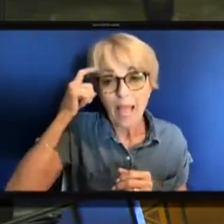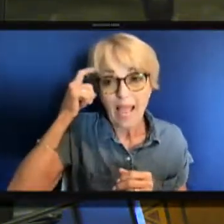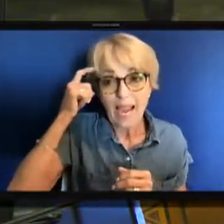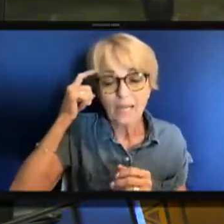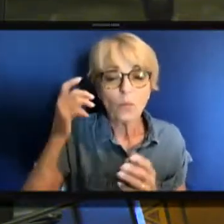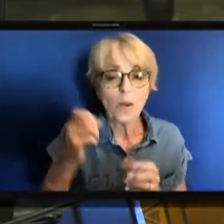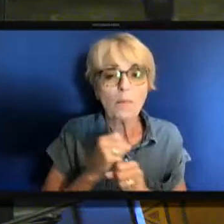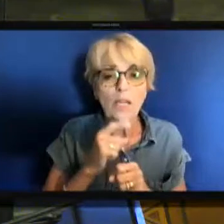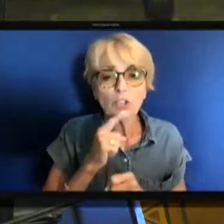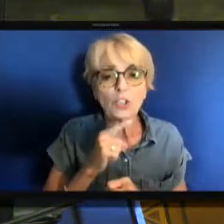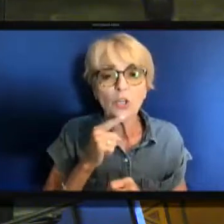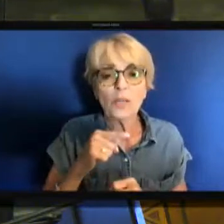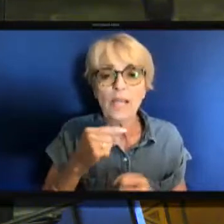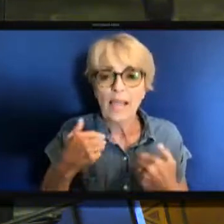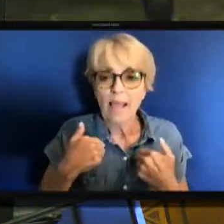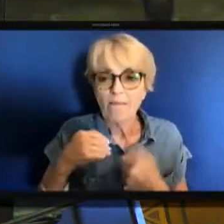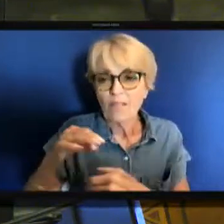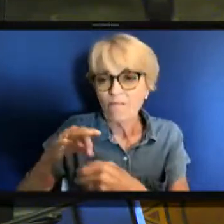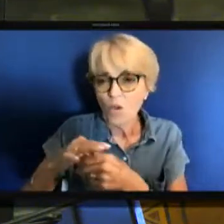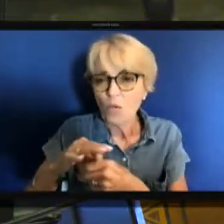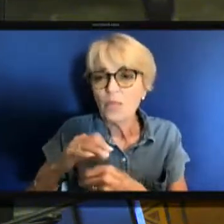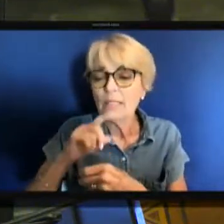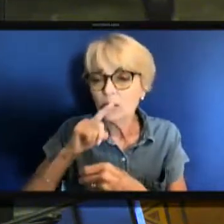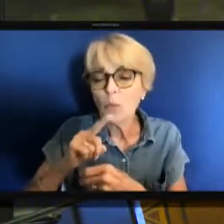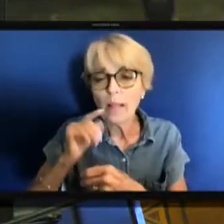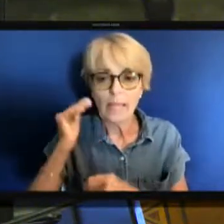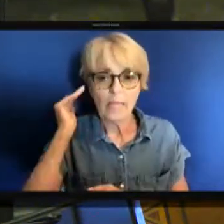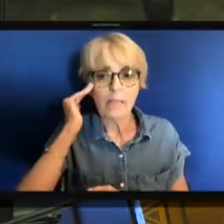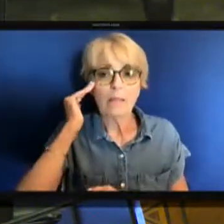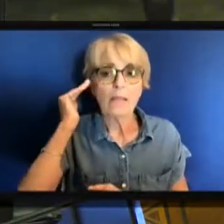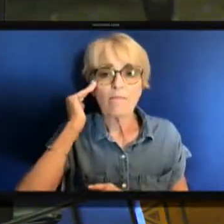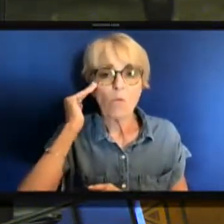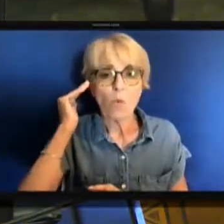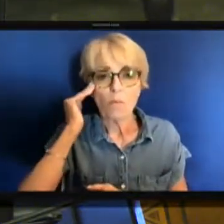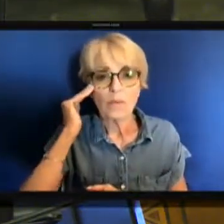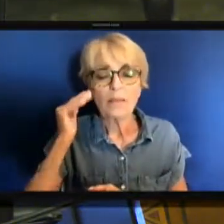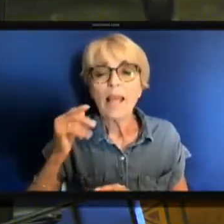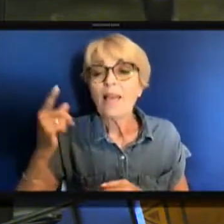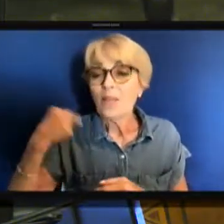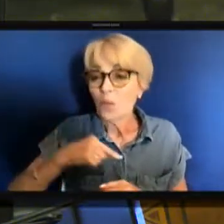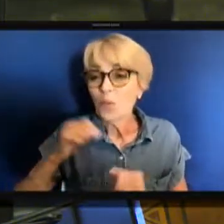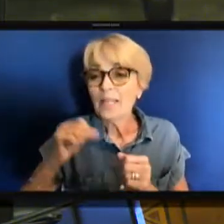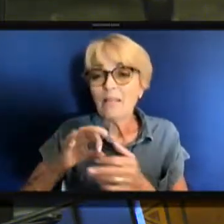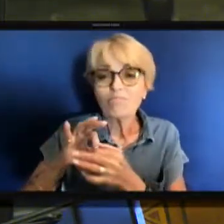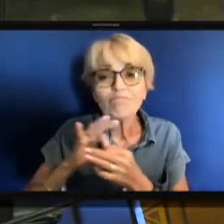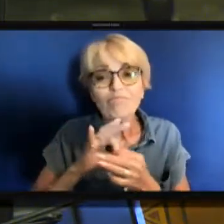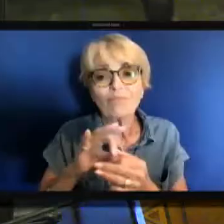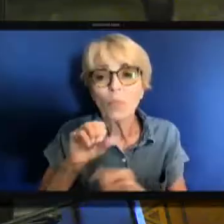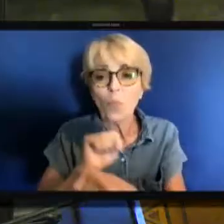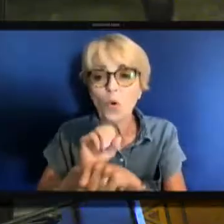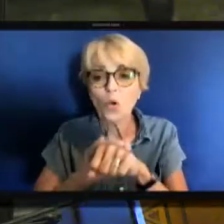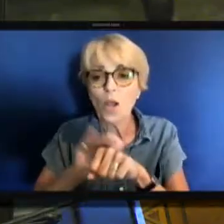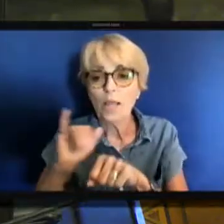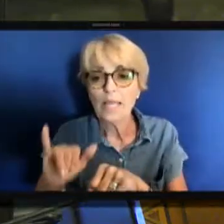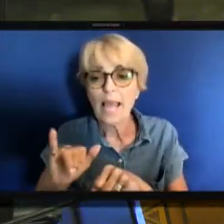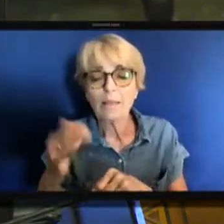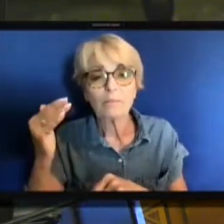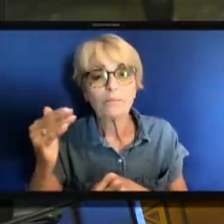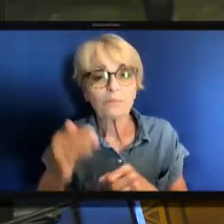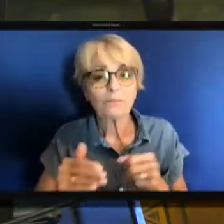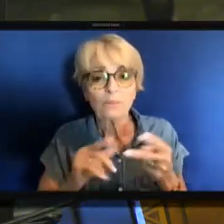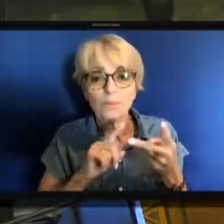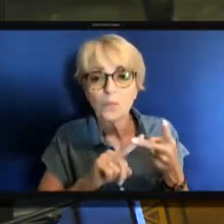right? So I think that's something we can collectively work on. The second point I'll make,